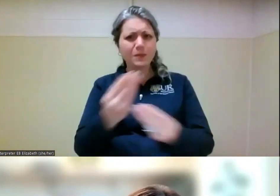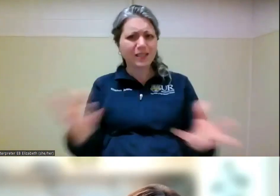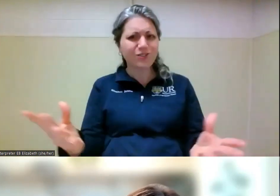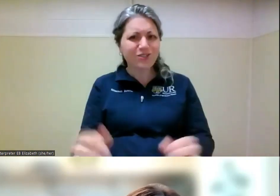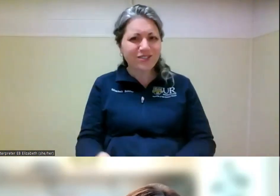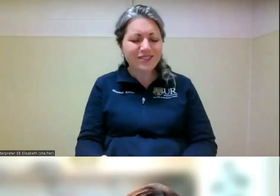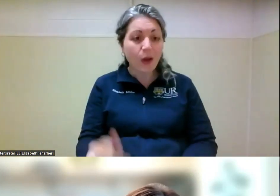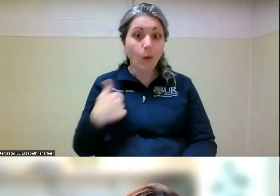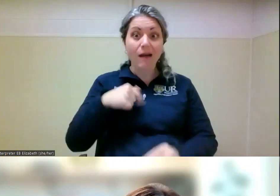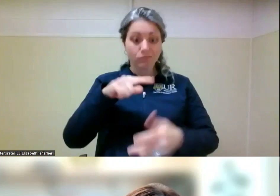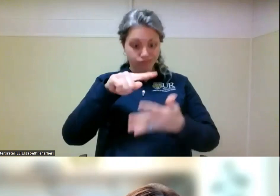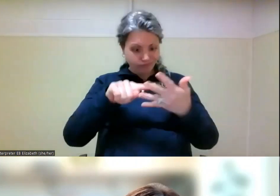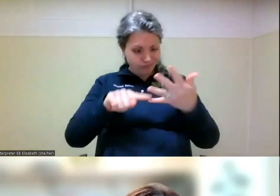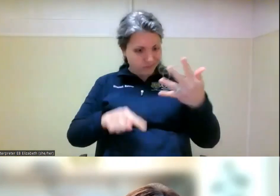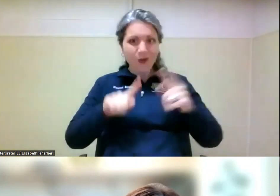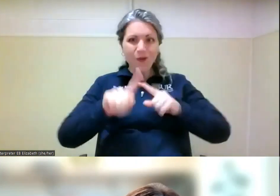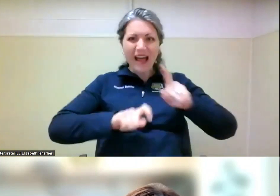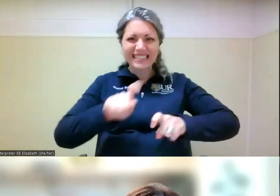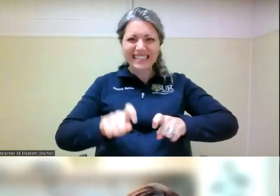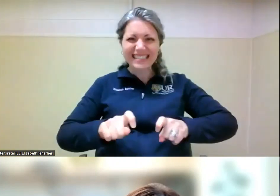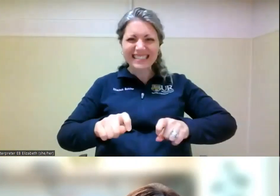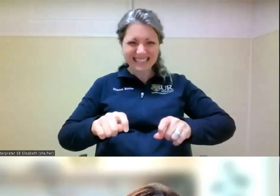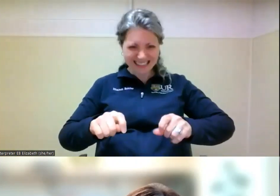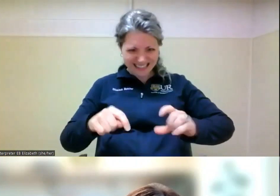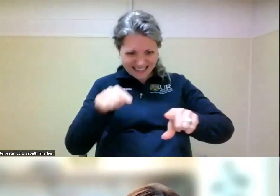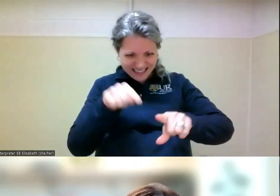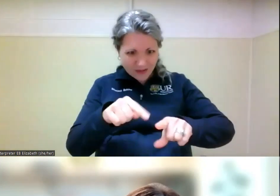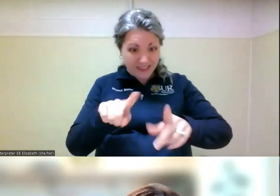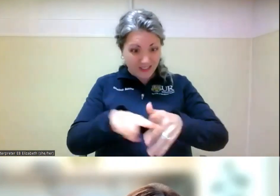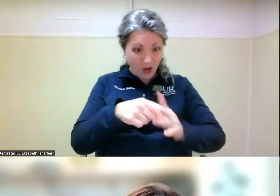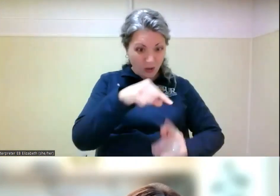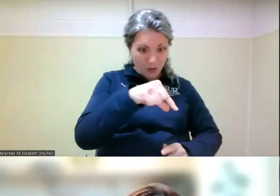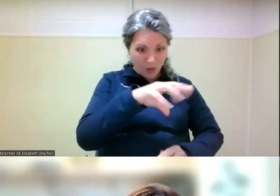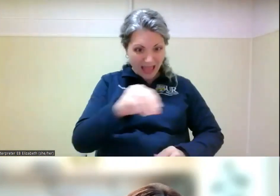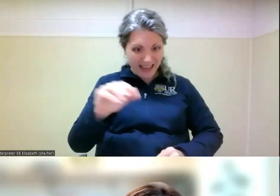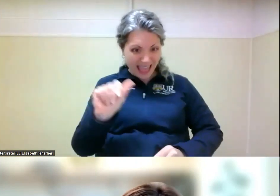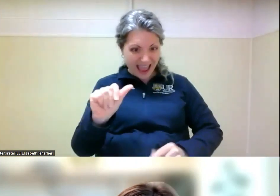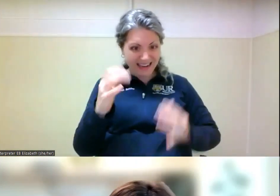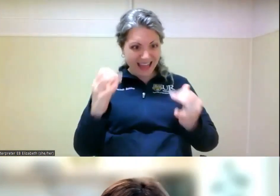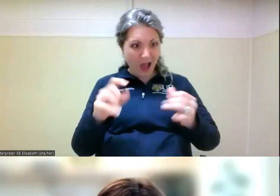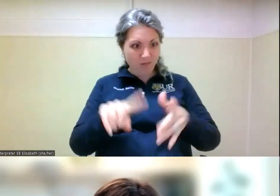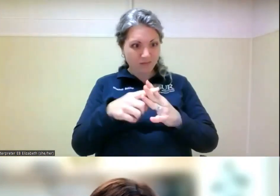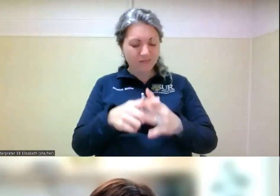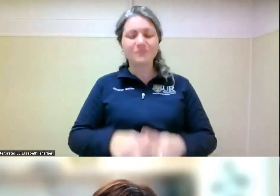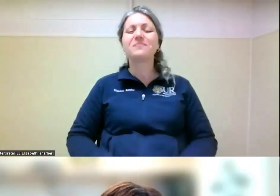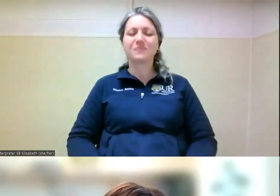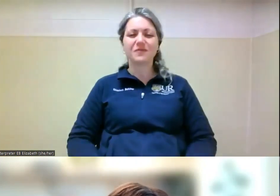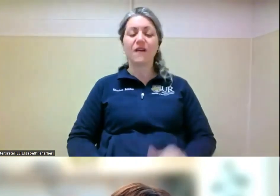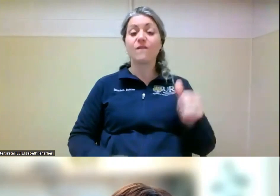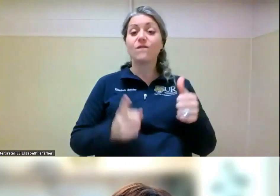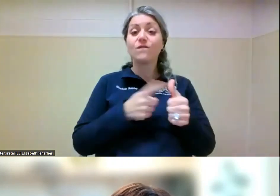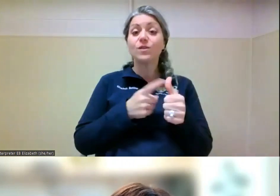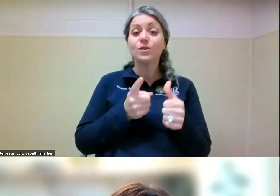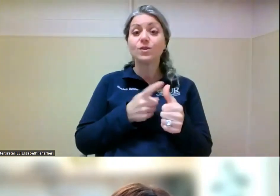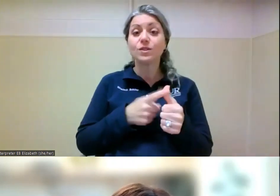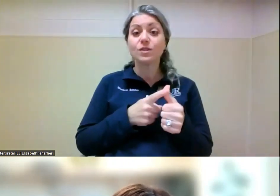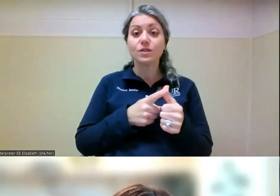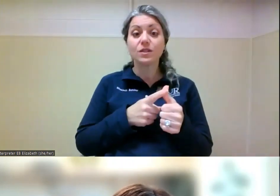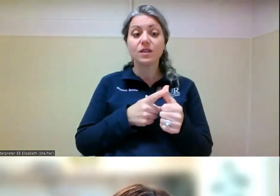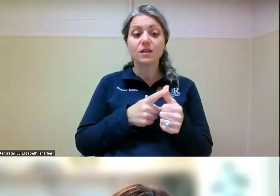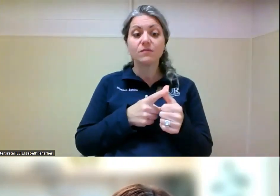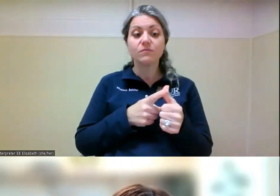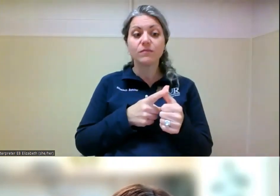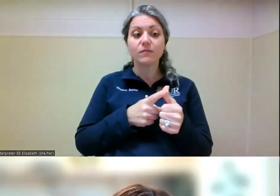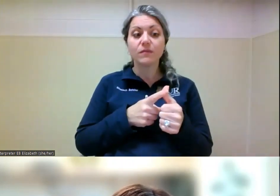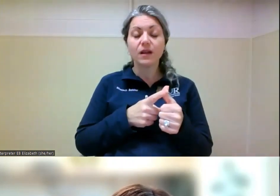We have a variety of questions that came in, so we'll start the Q&A. The first question is, can the